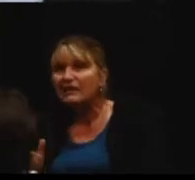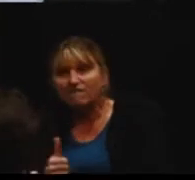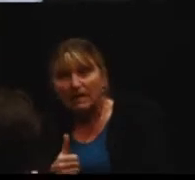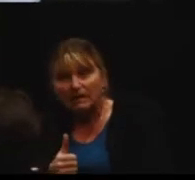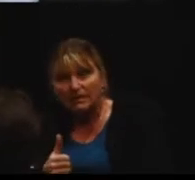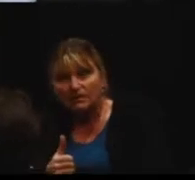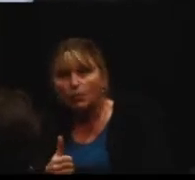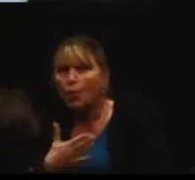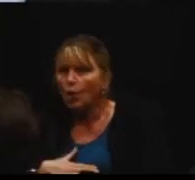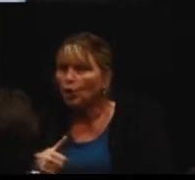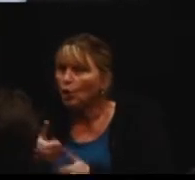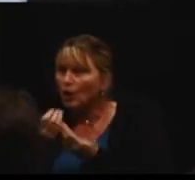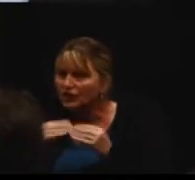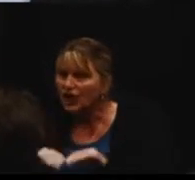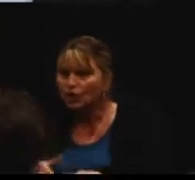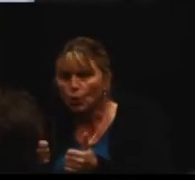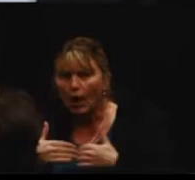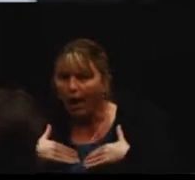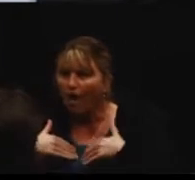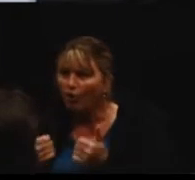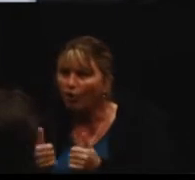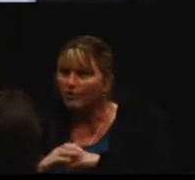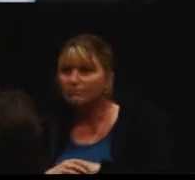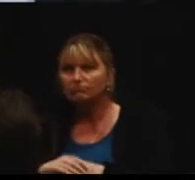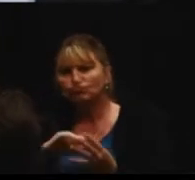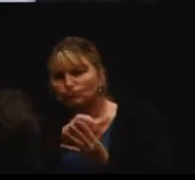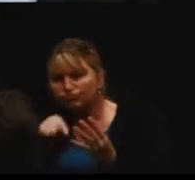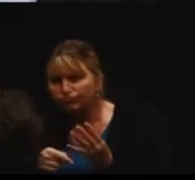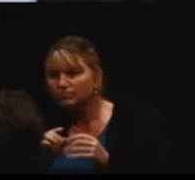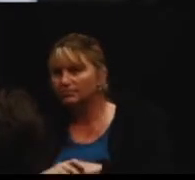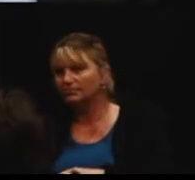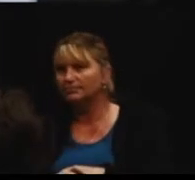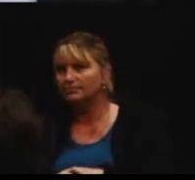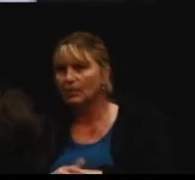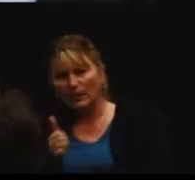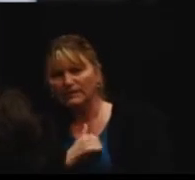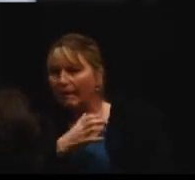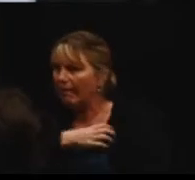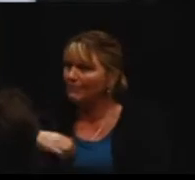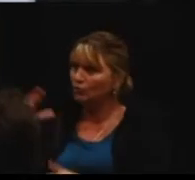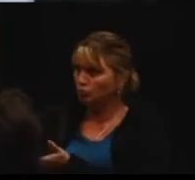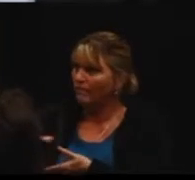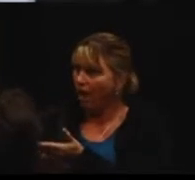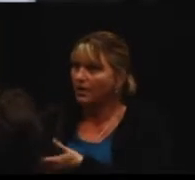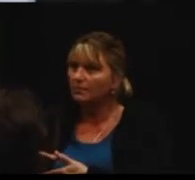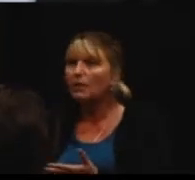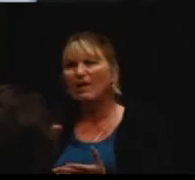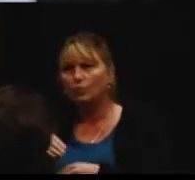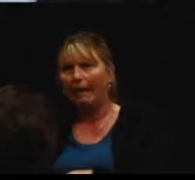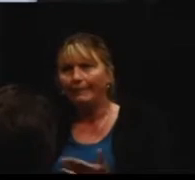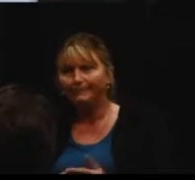want good education, we want good health, and we want a number of these things that we expect the government to provide for us, but we have to pay for